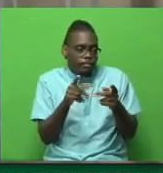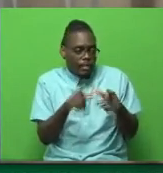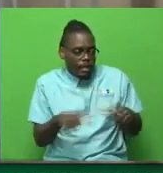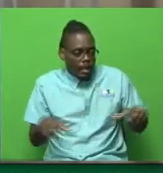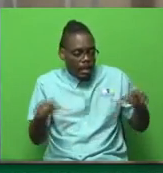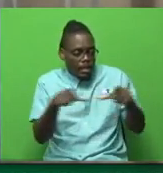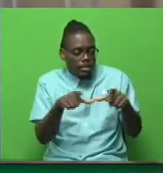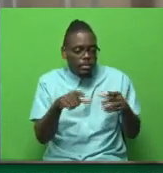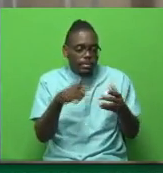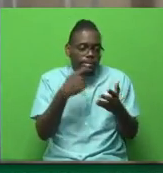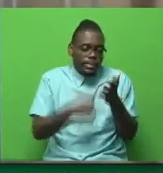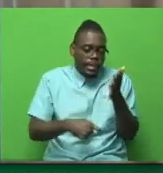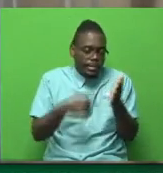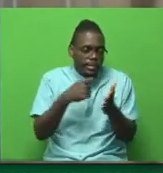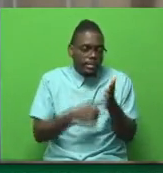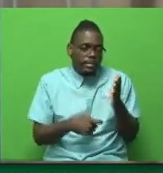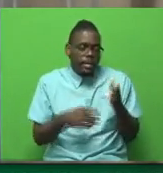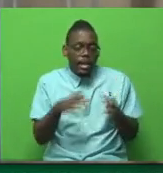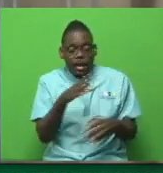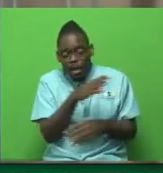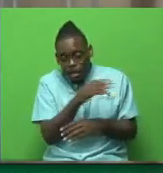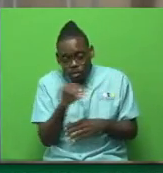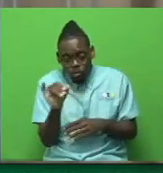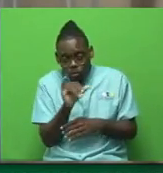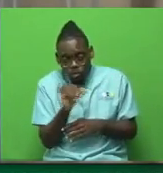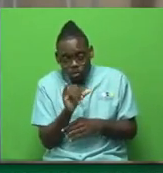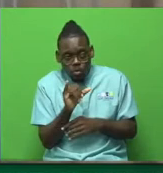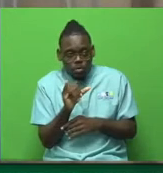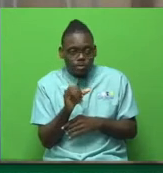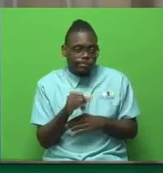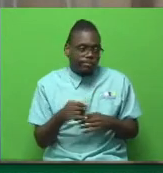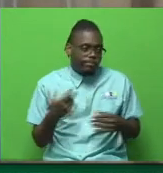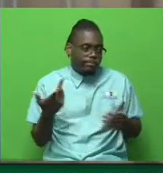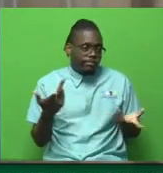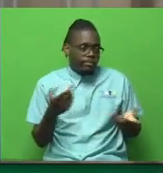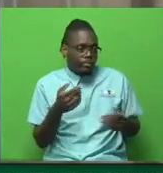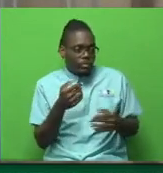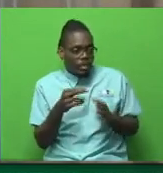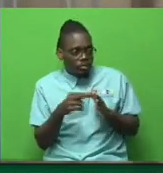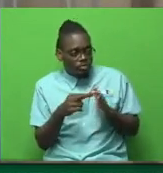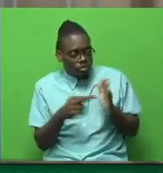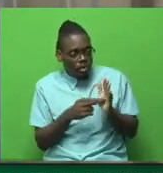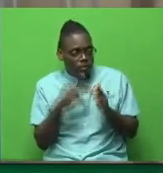they have continued to do so that has cost taxpayers